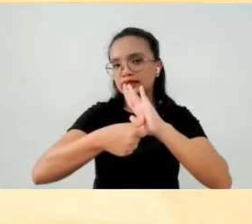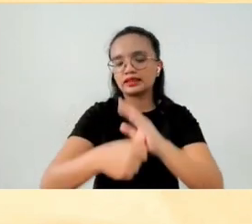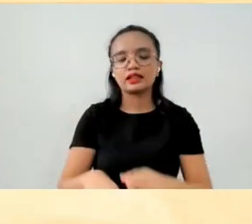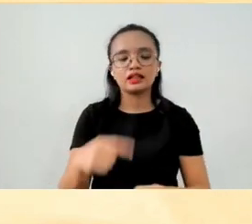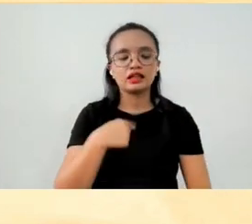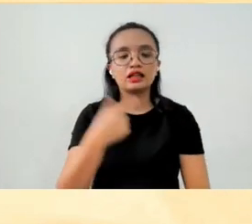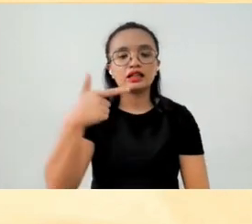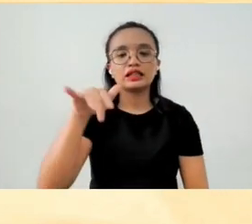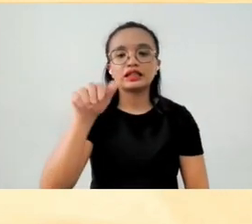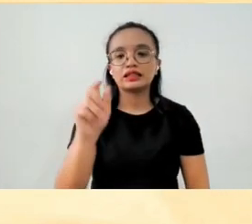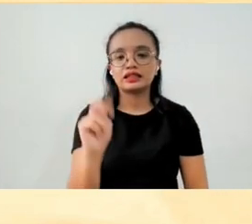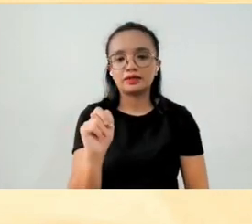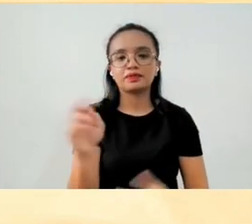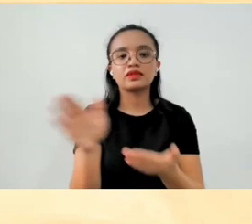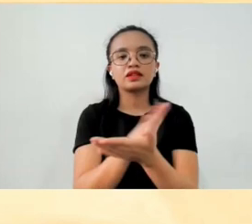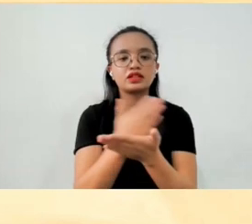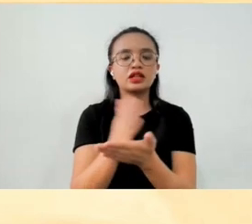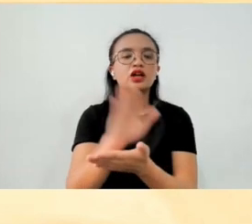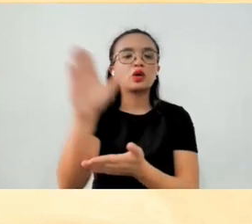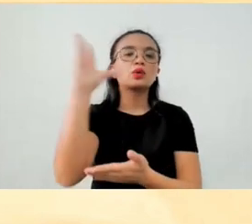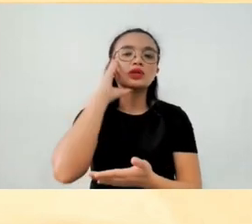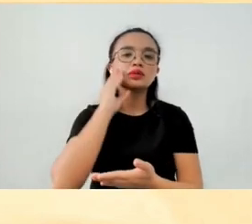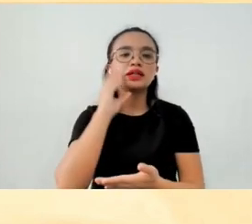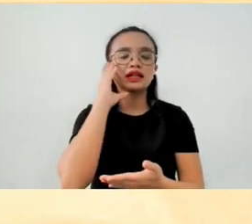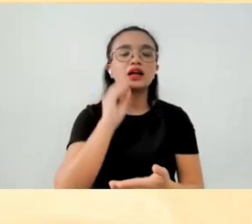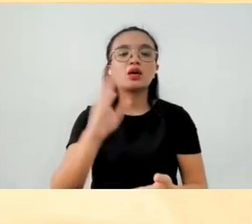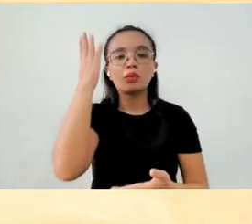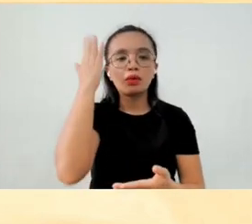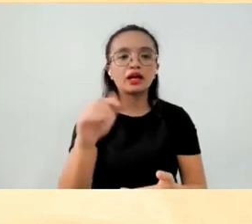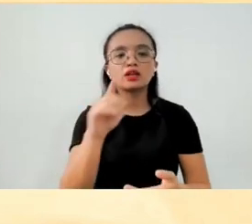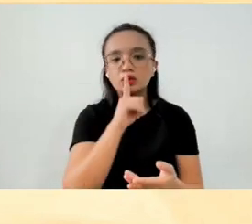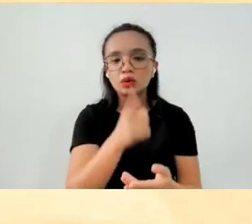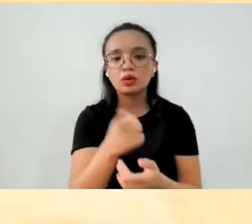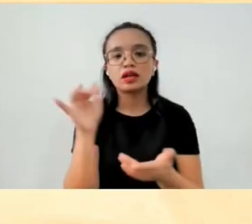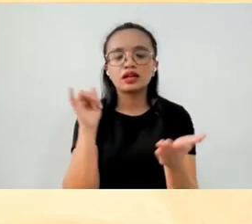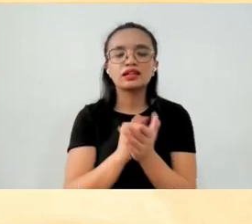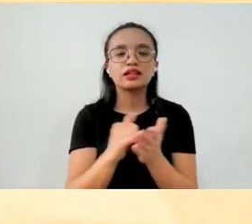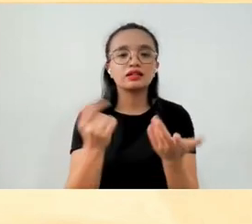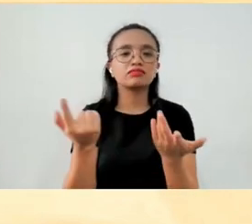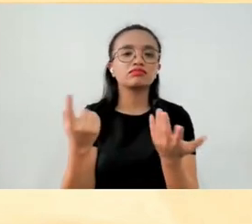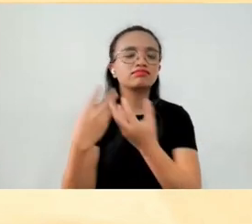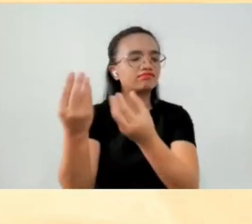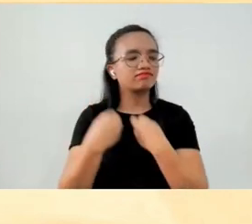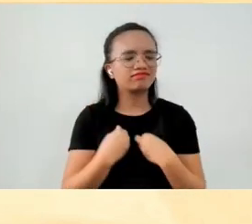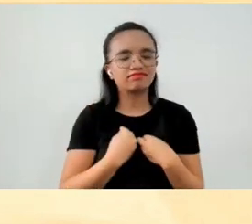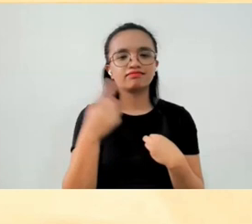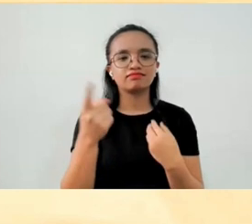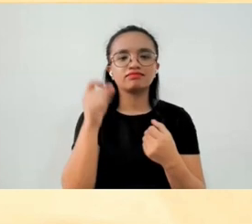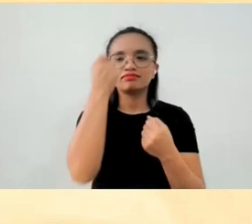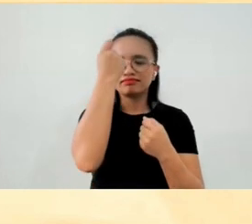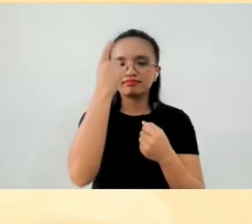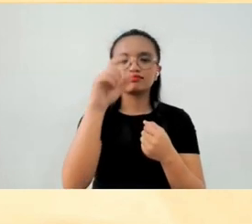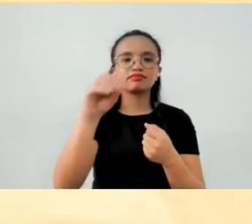Gian for sharing her experiences, because that really actually gave us like the picture of an